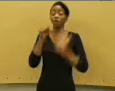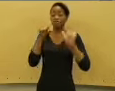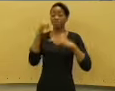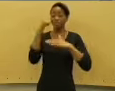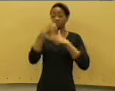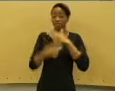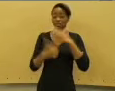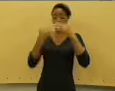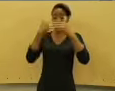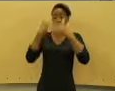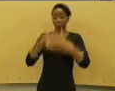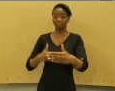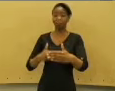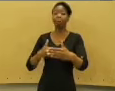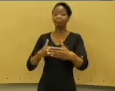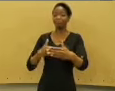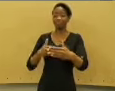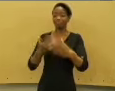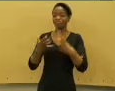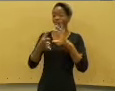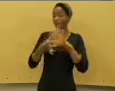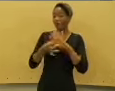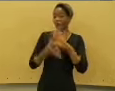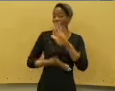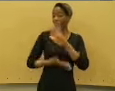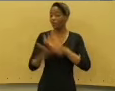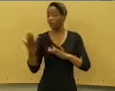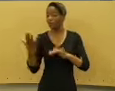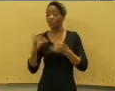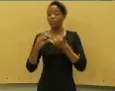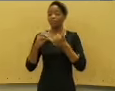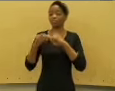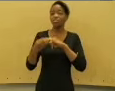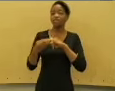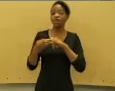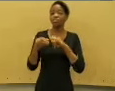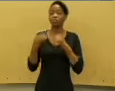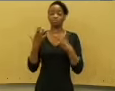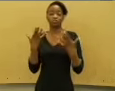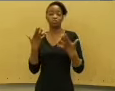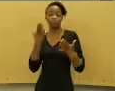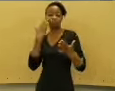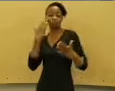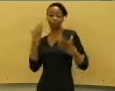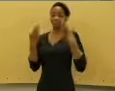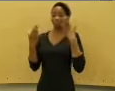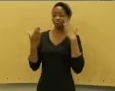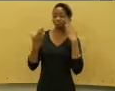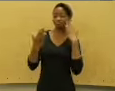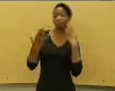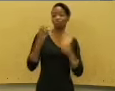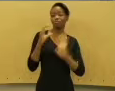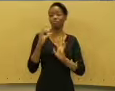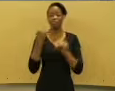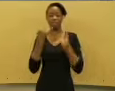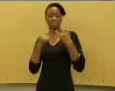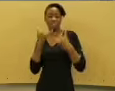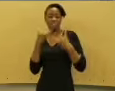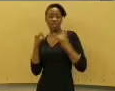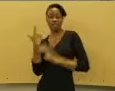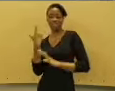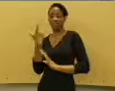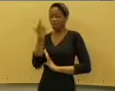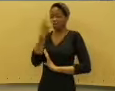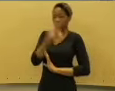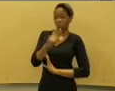where I was told to go home and try and make myself look sexy for a partner without being told about how to deal with